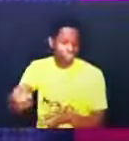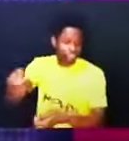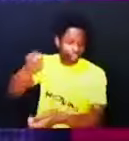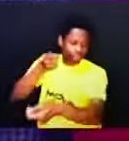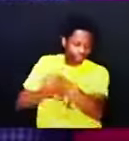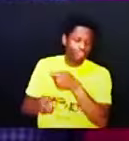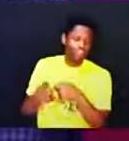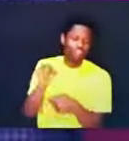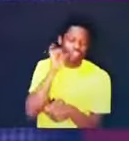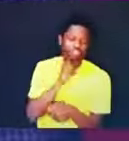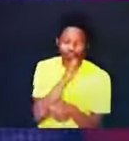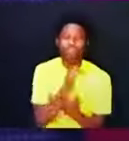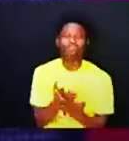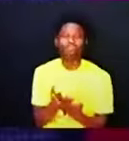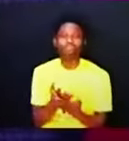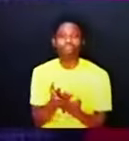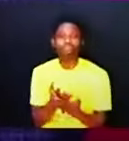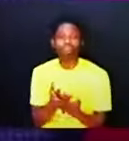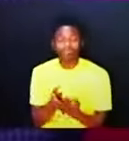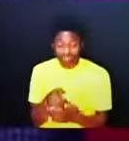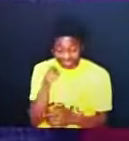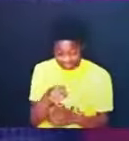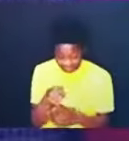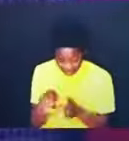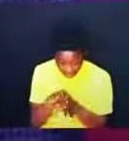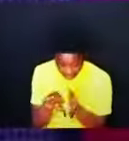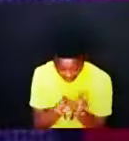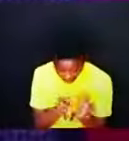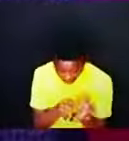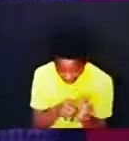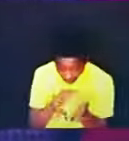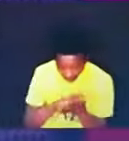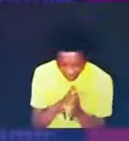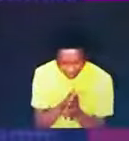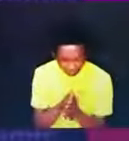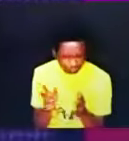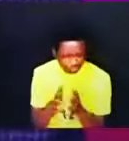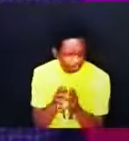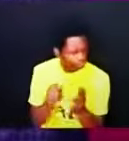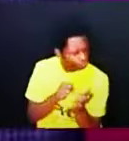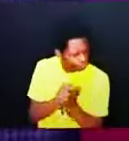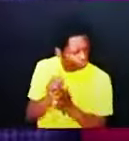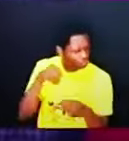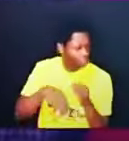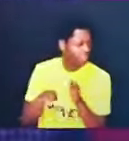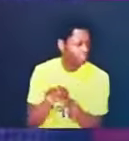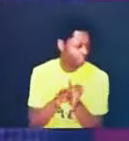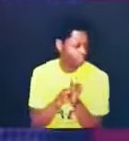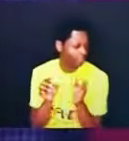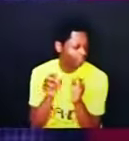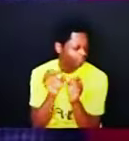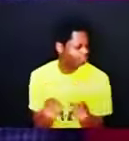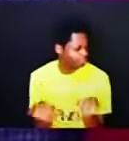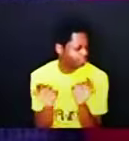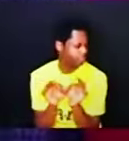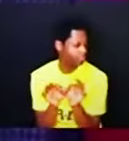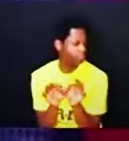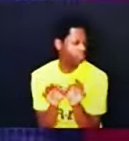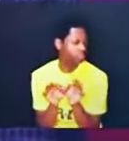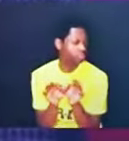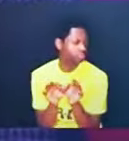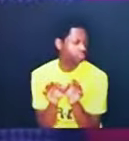of Christian truth in scripture. No kwasem ne sake nkansem yi eya nkansem ehia pa asem ehia